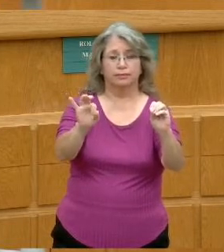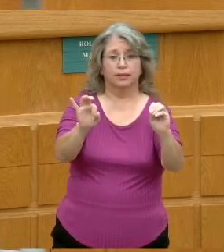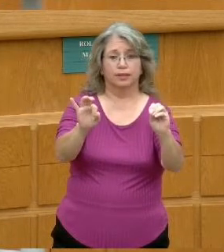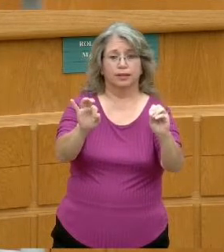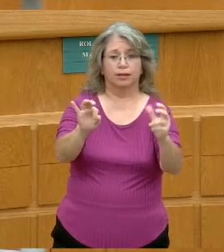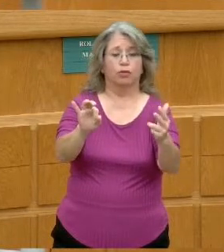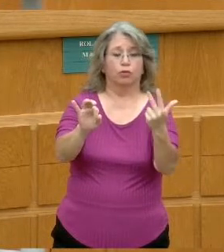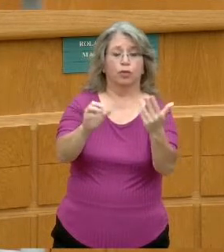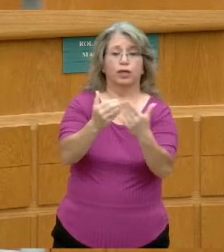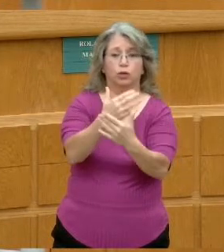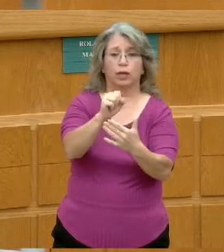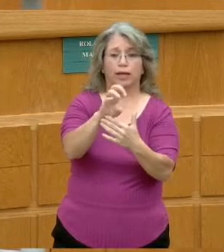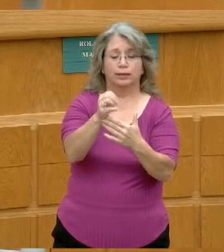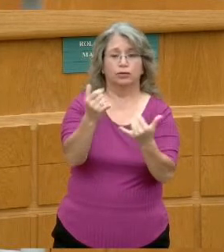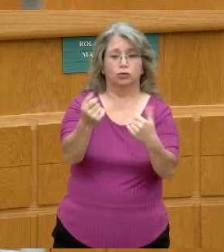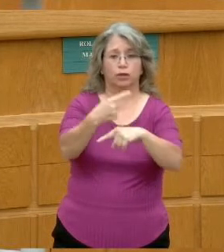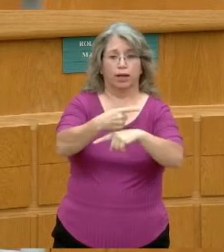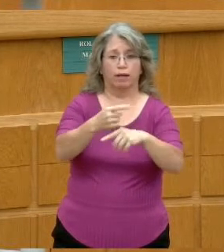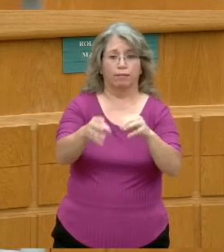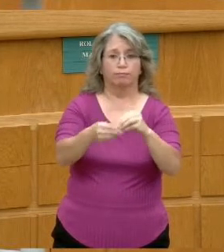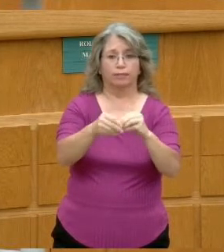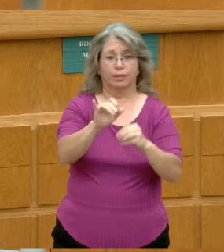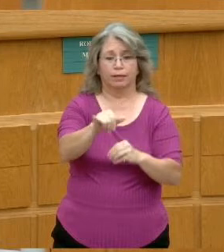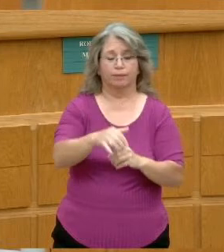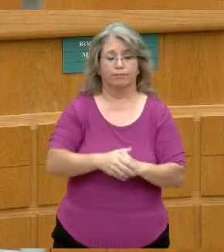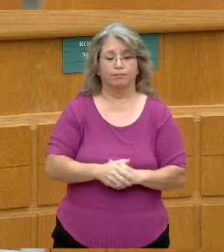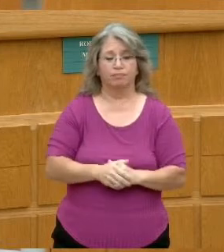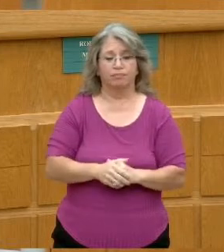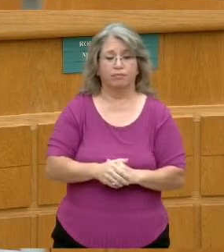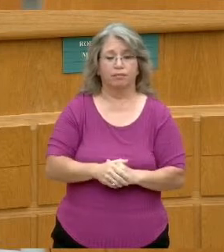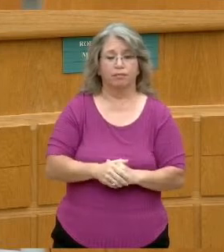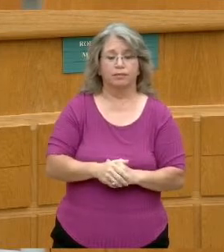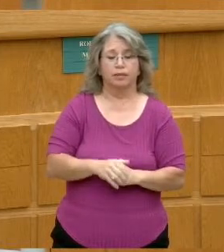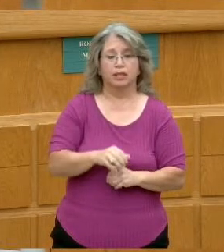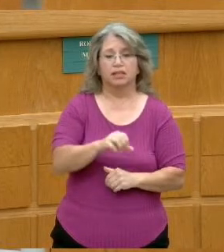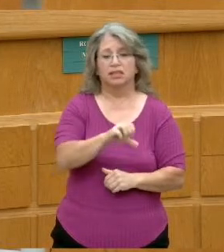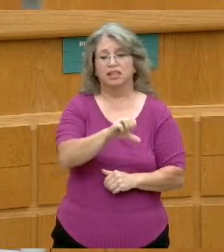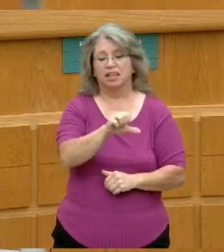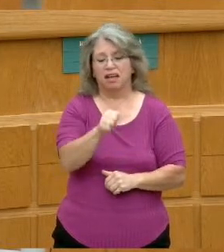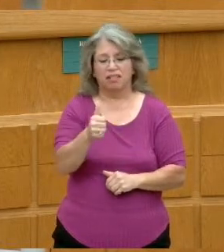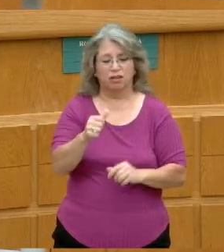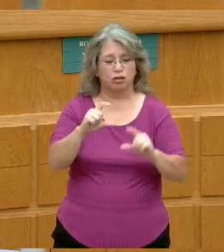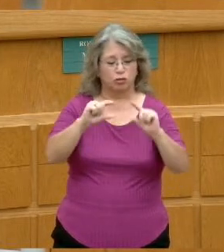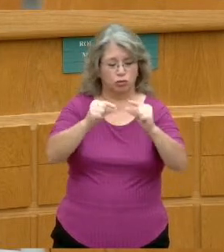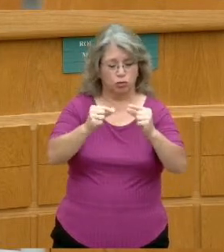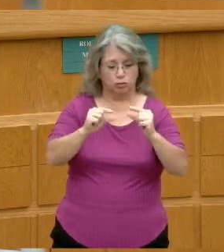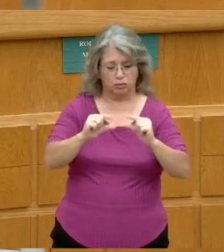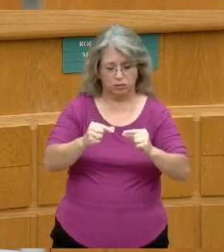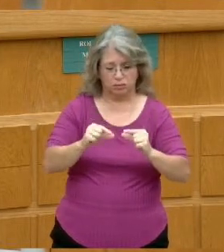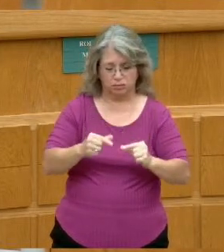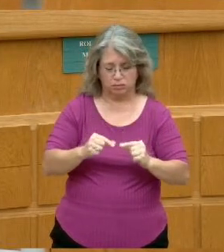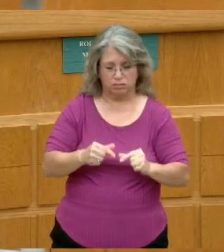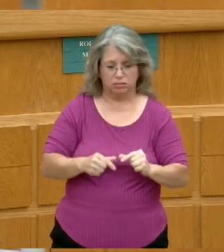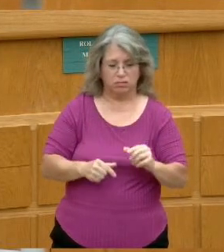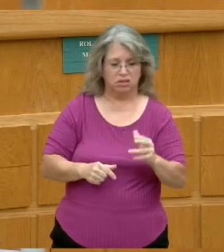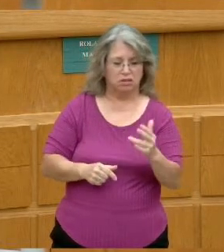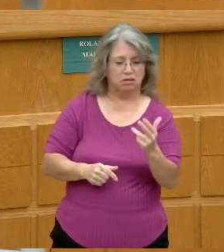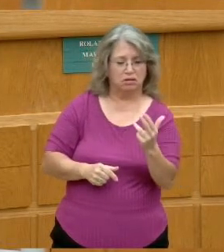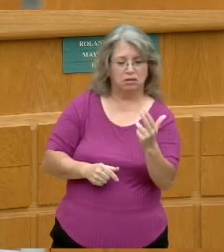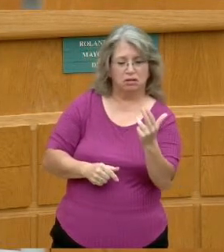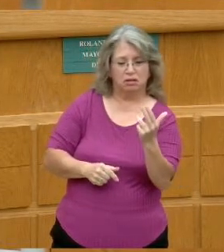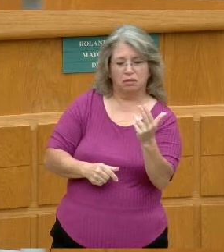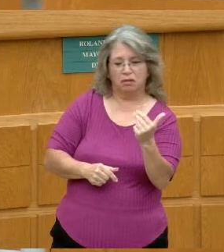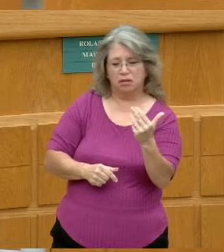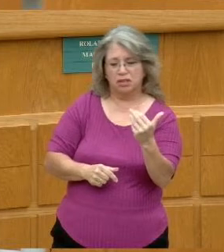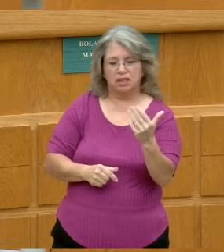to 9 in that category. In the other categories, it ranges from a low of 13 to a high of